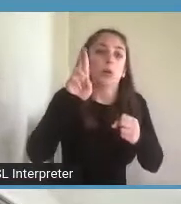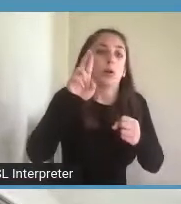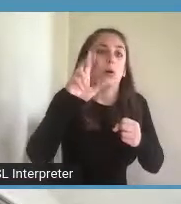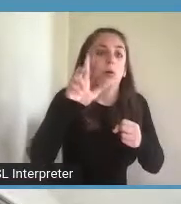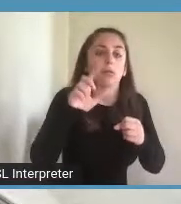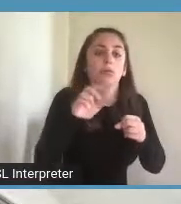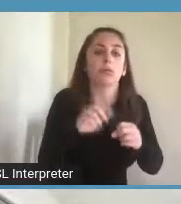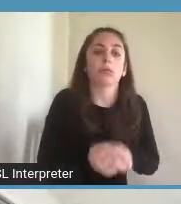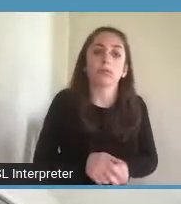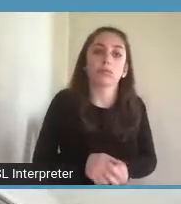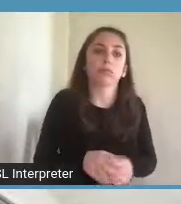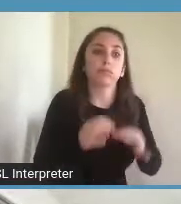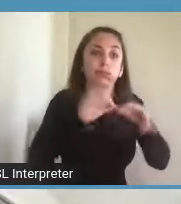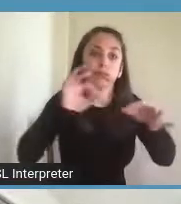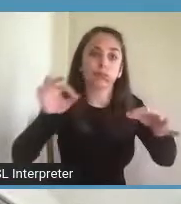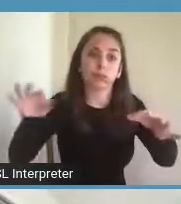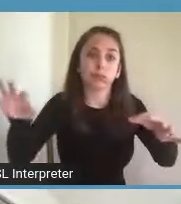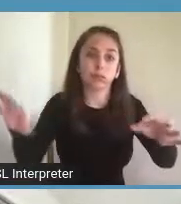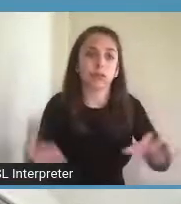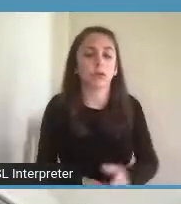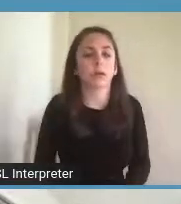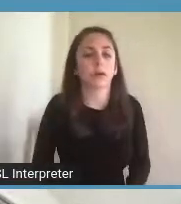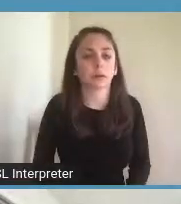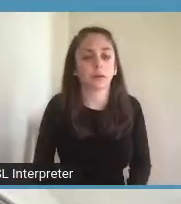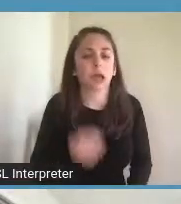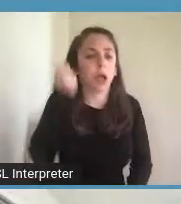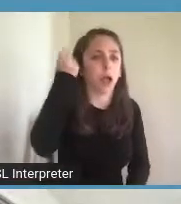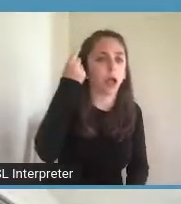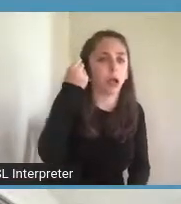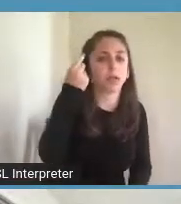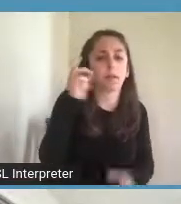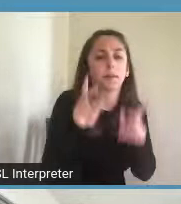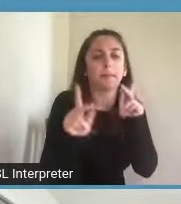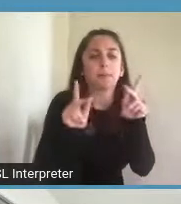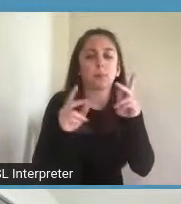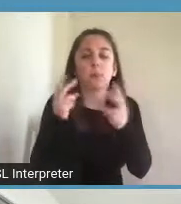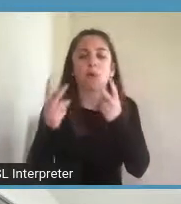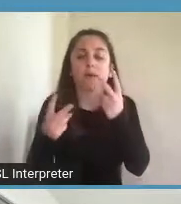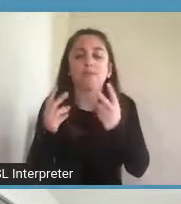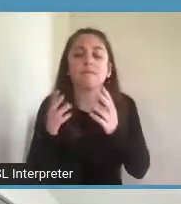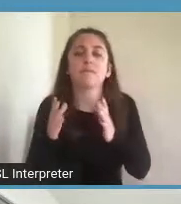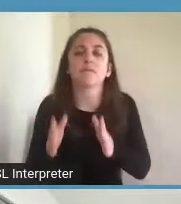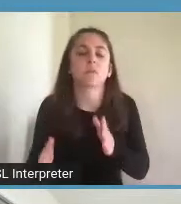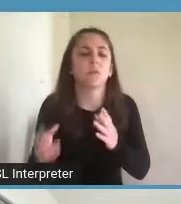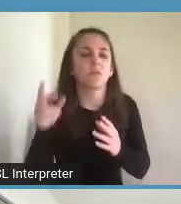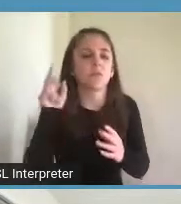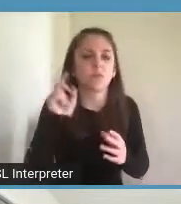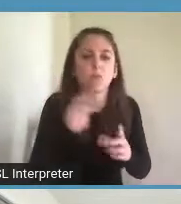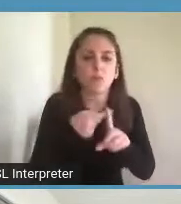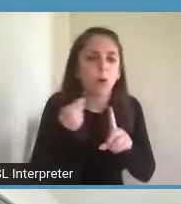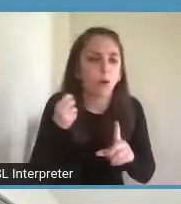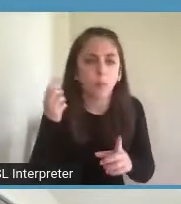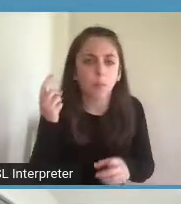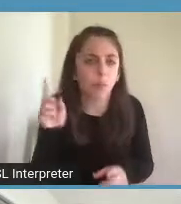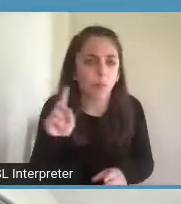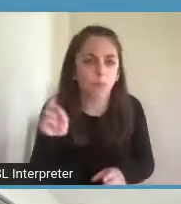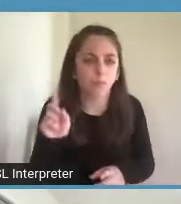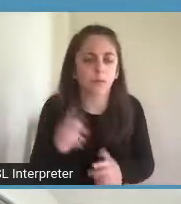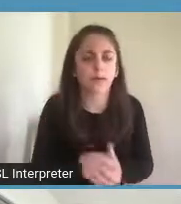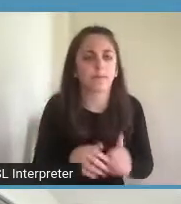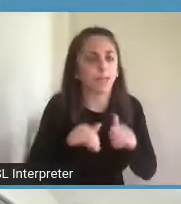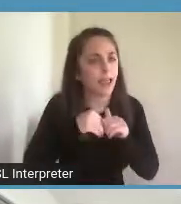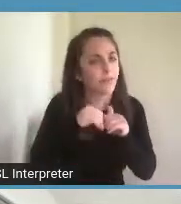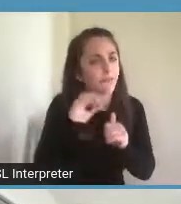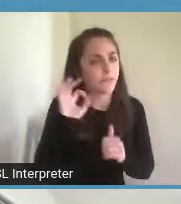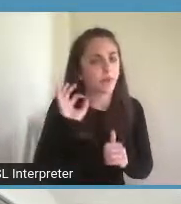data elements in to help understand where traffic is coming from. So you can do this too if you're not already. This builder can help you. You can also